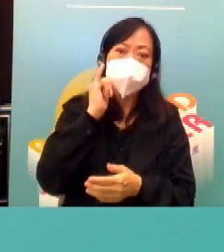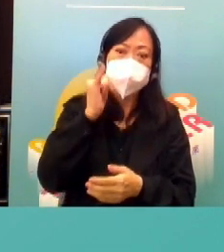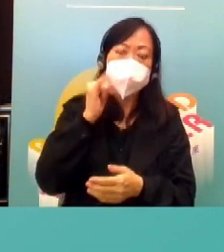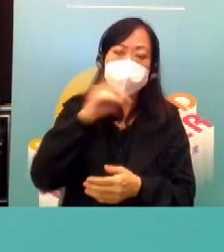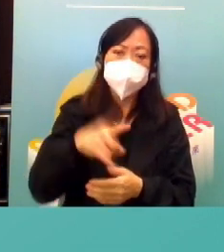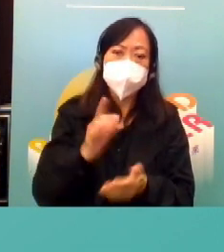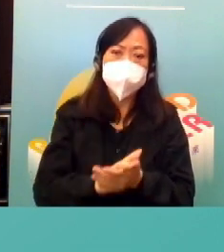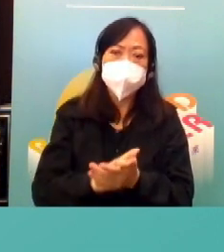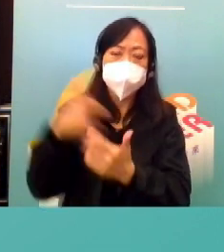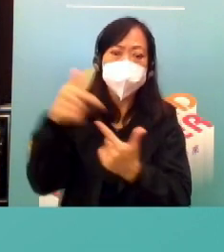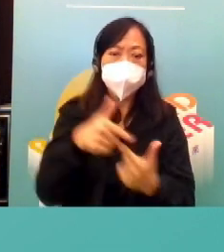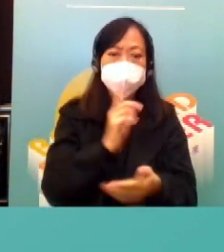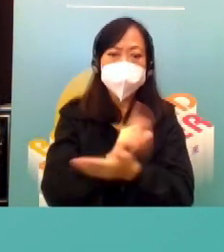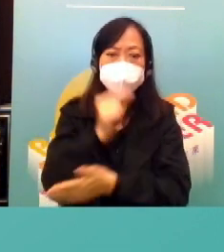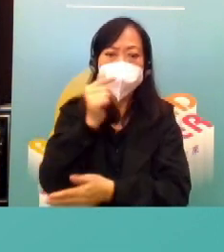160